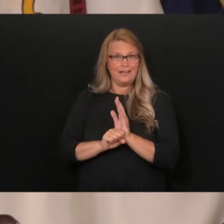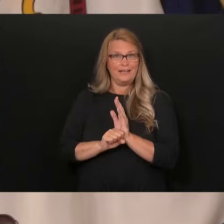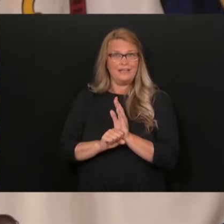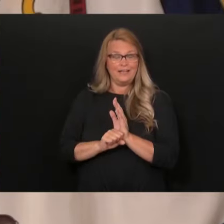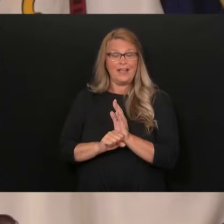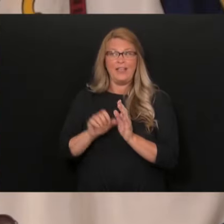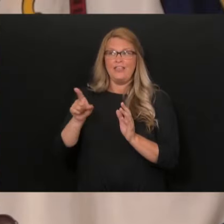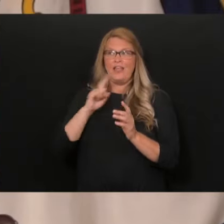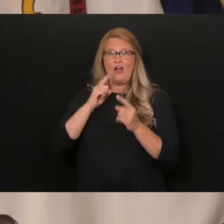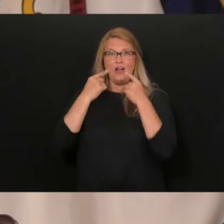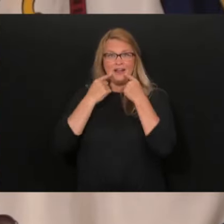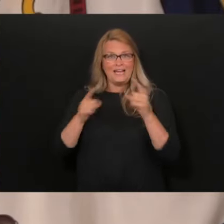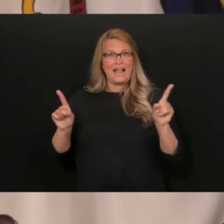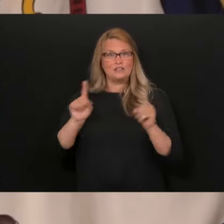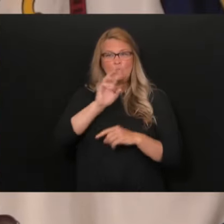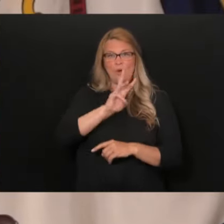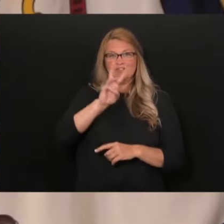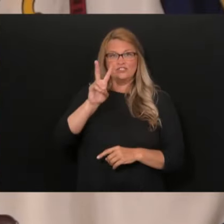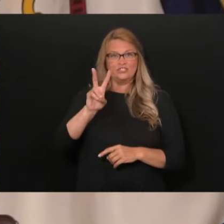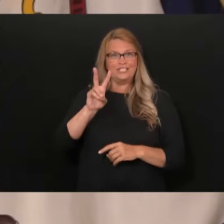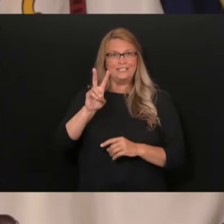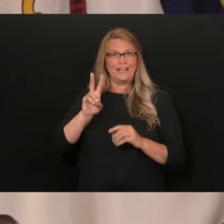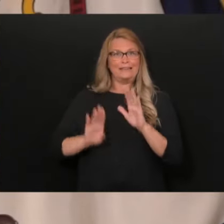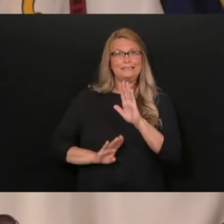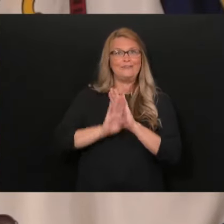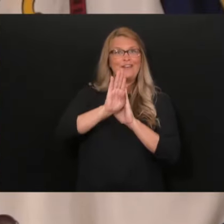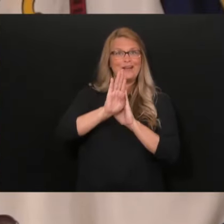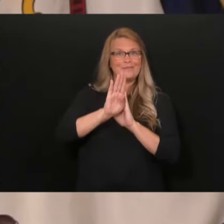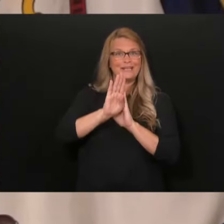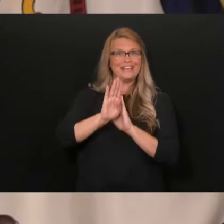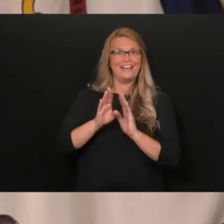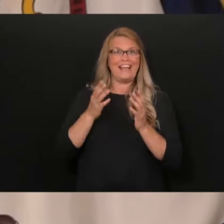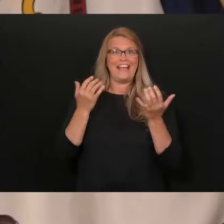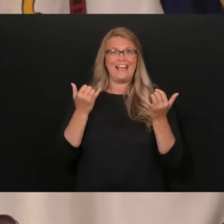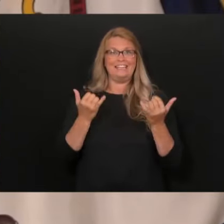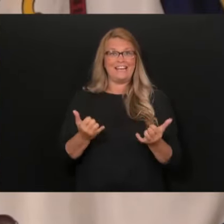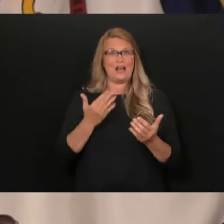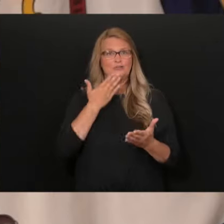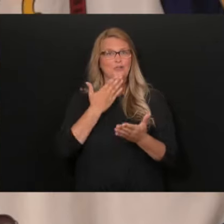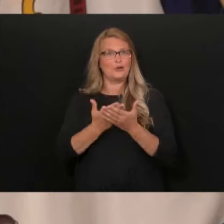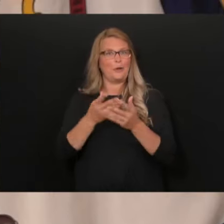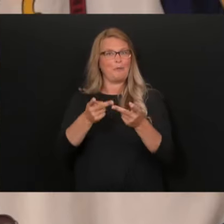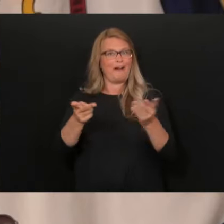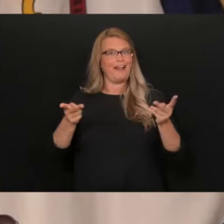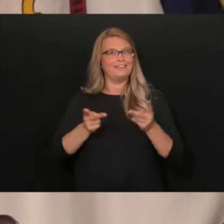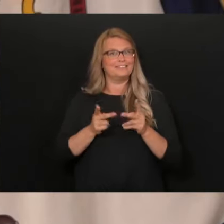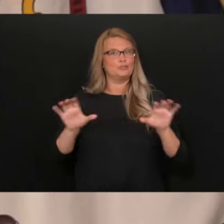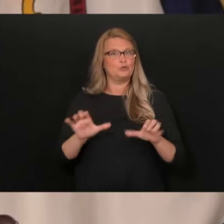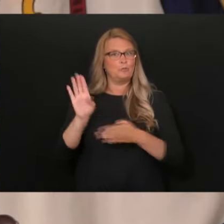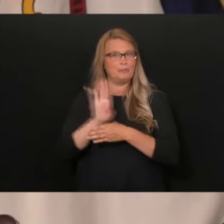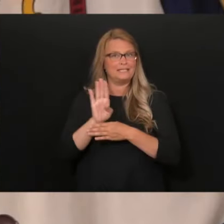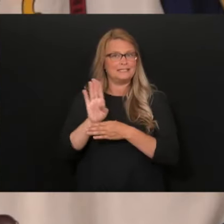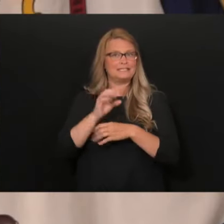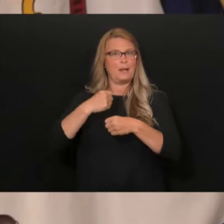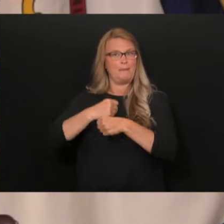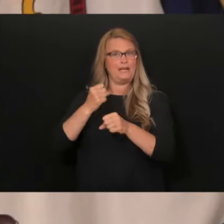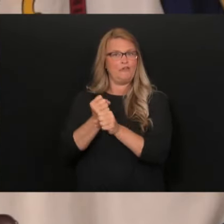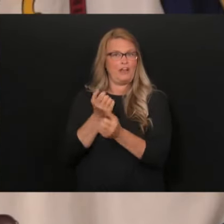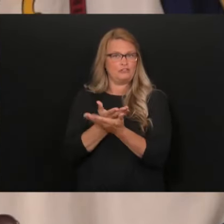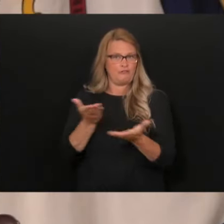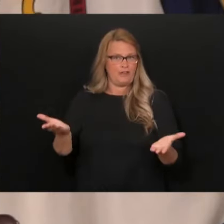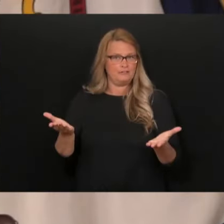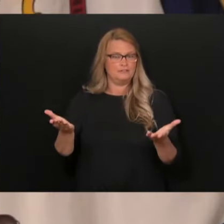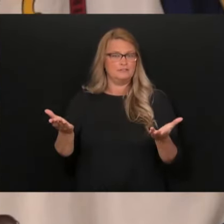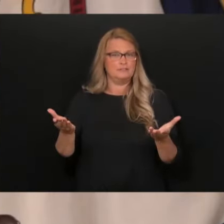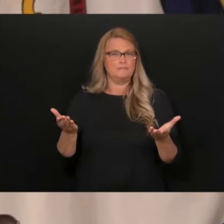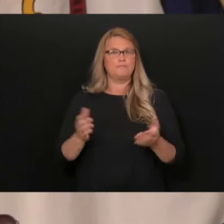to the world that West Virginia is on the move and is an excellent place to do business and manufacture products. This